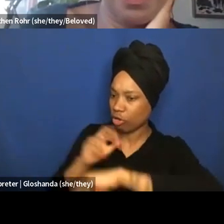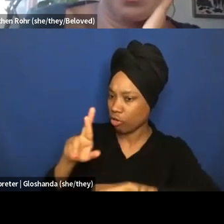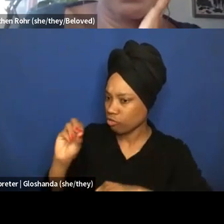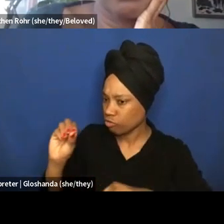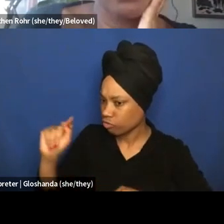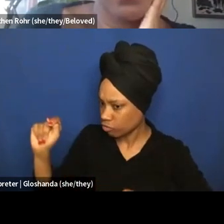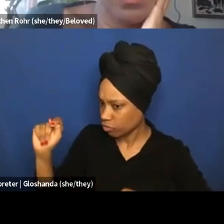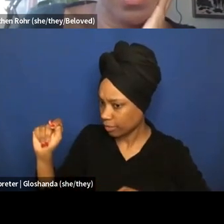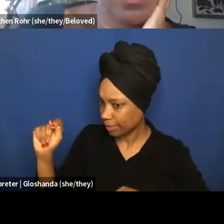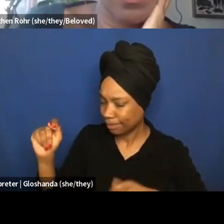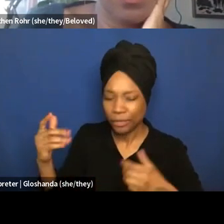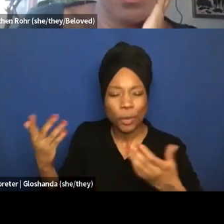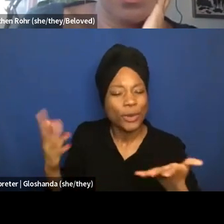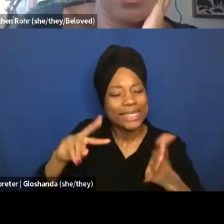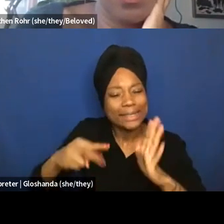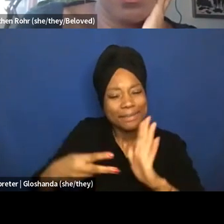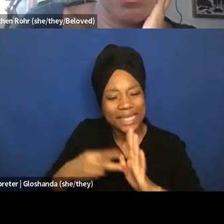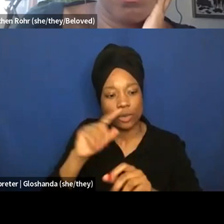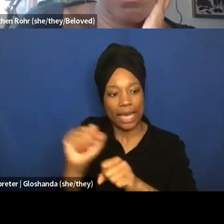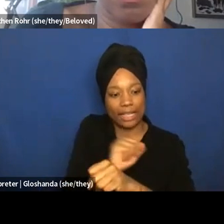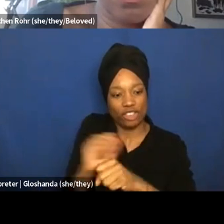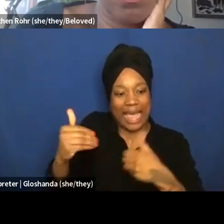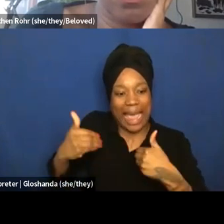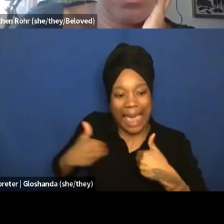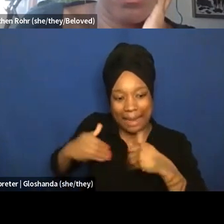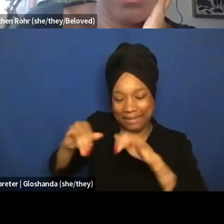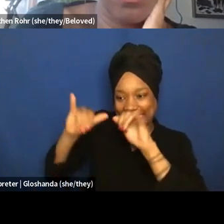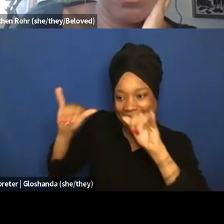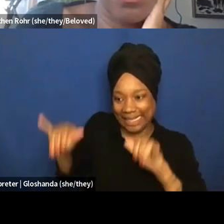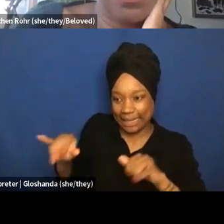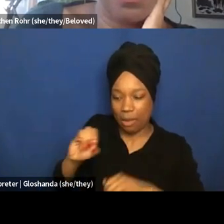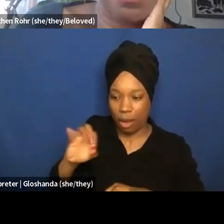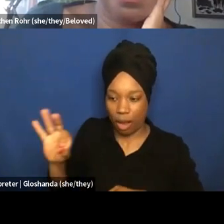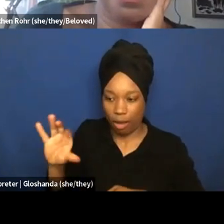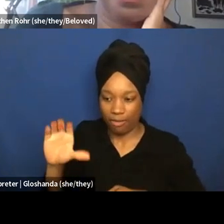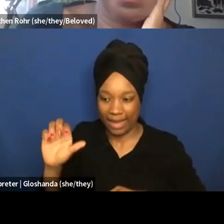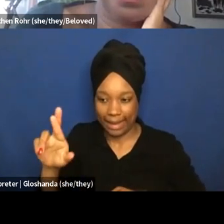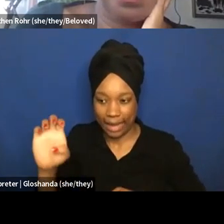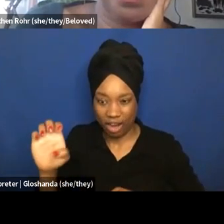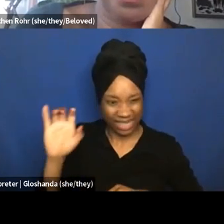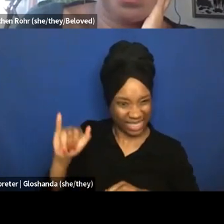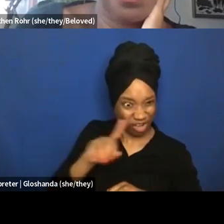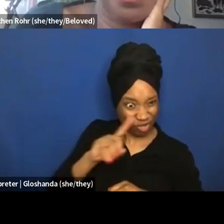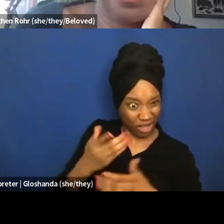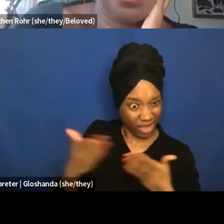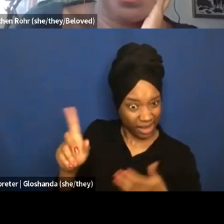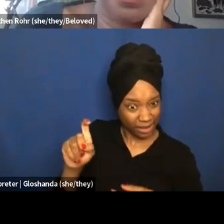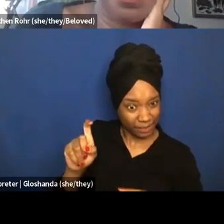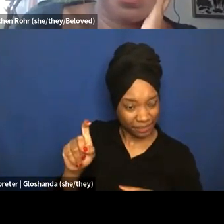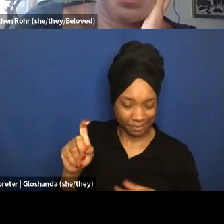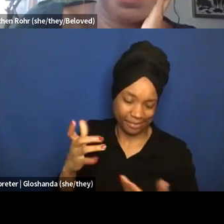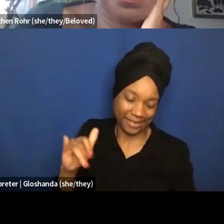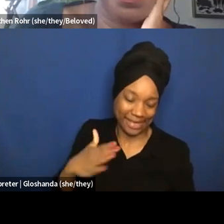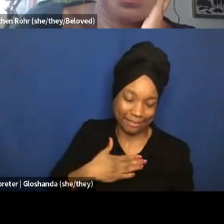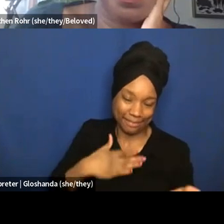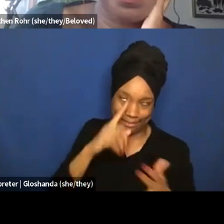actually mean to have a system of care, right? Is it actually a thing? Is it, you know, that's just a question